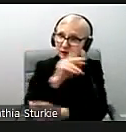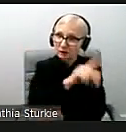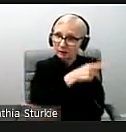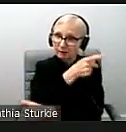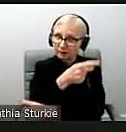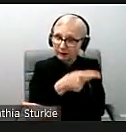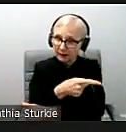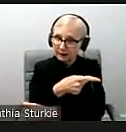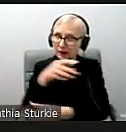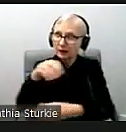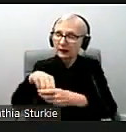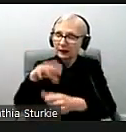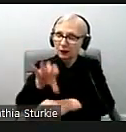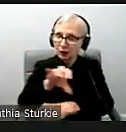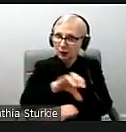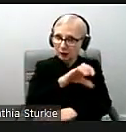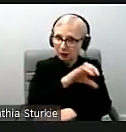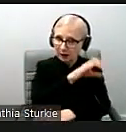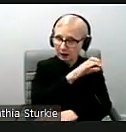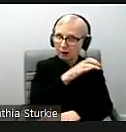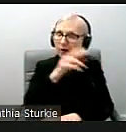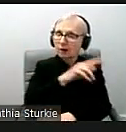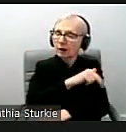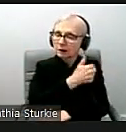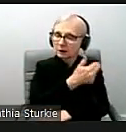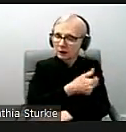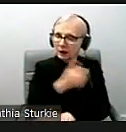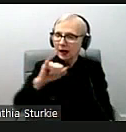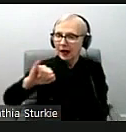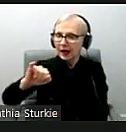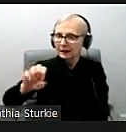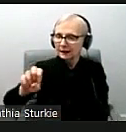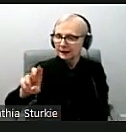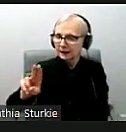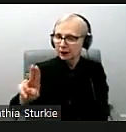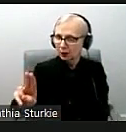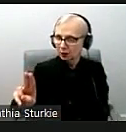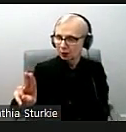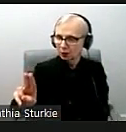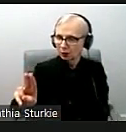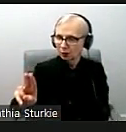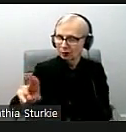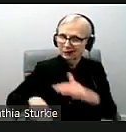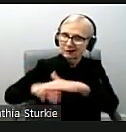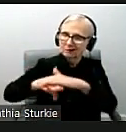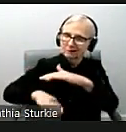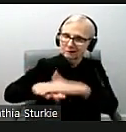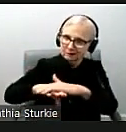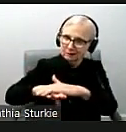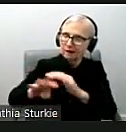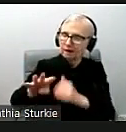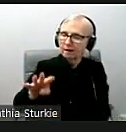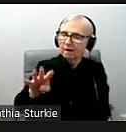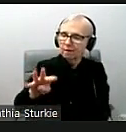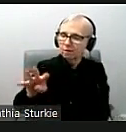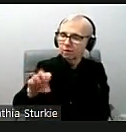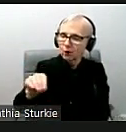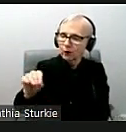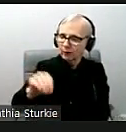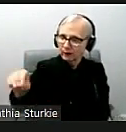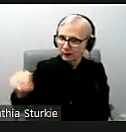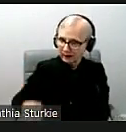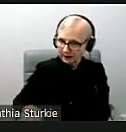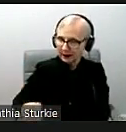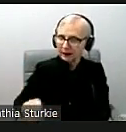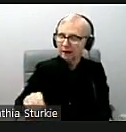today in Colorado hospitals. ICU utilization is obviously, I believe you said last time, 40% of ICU patients are